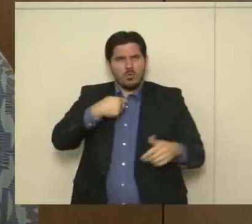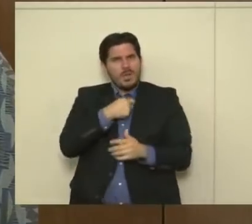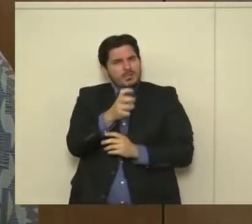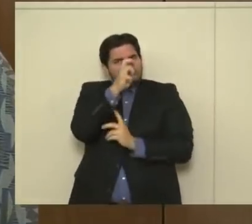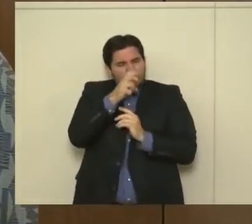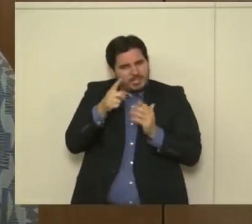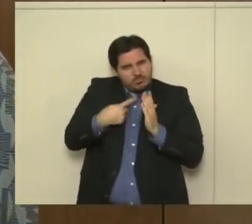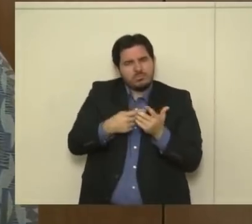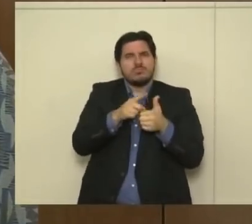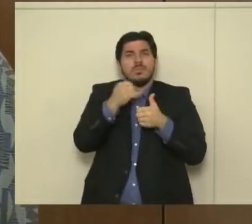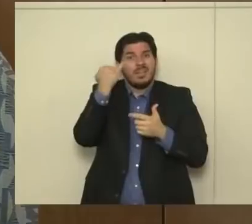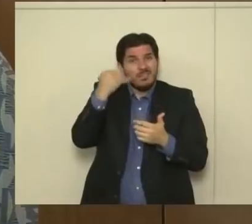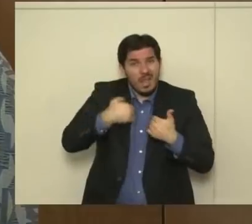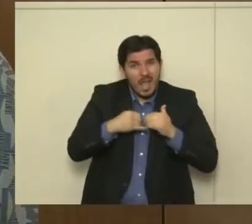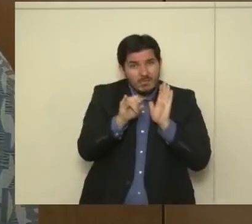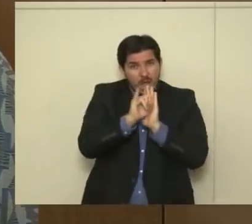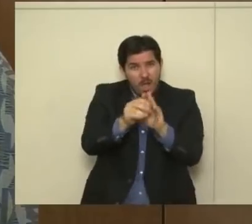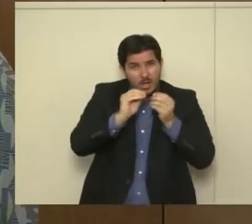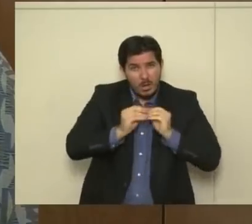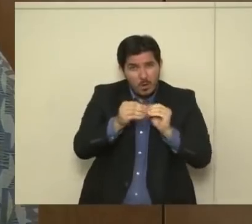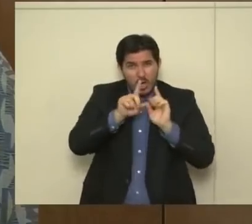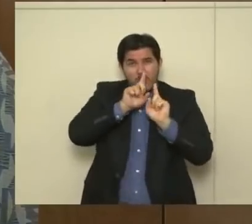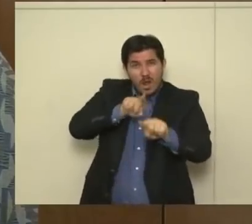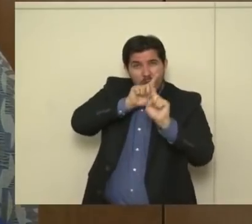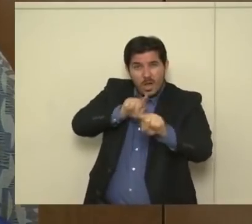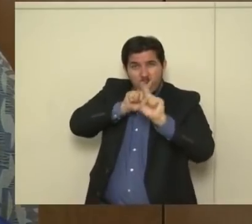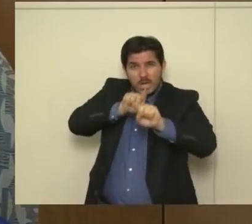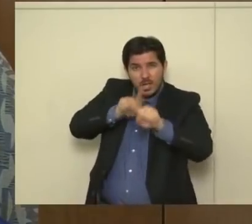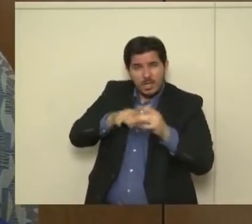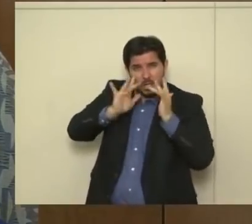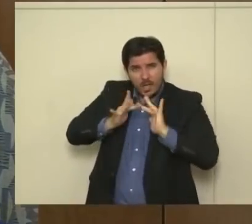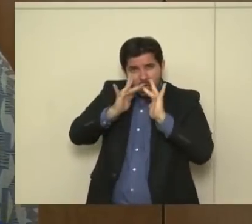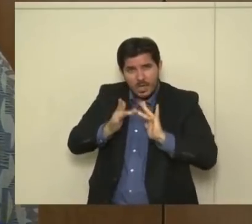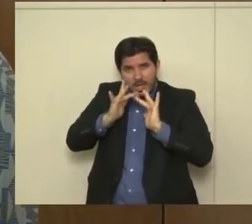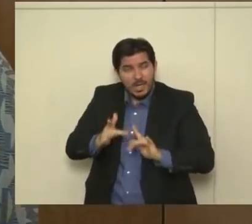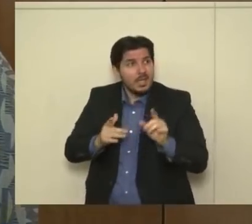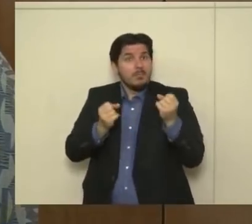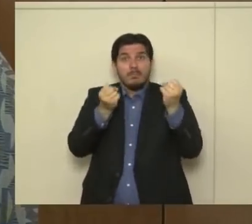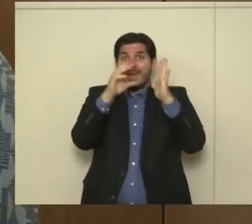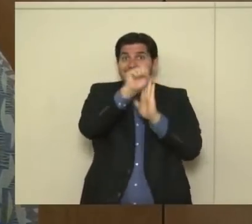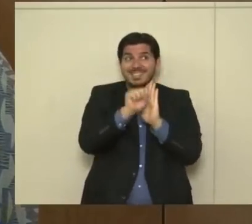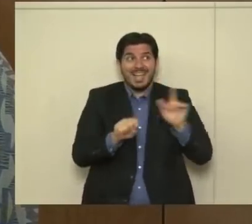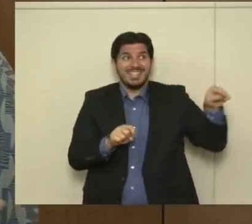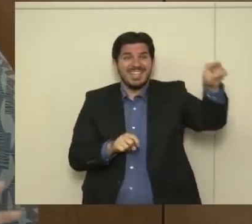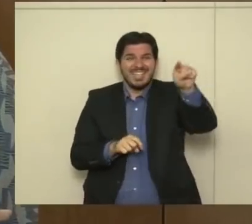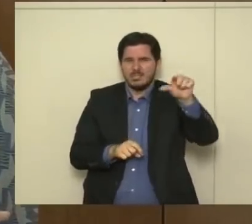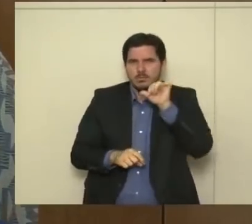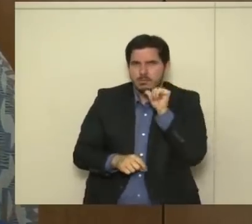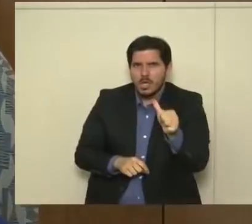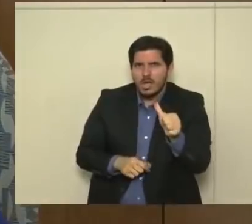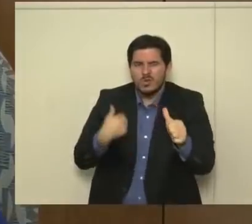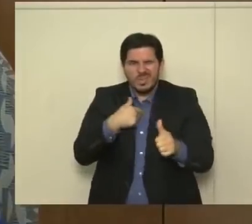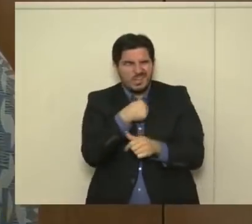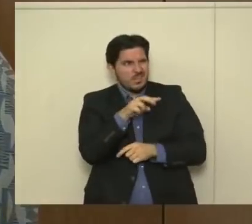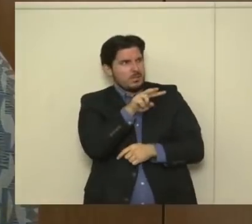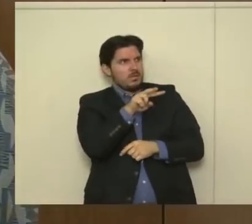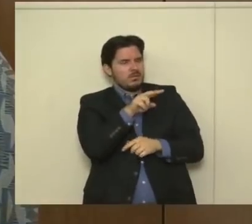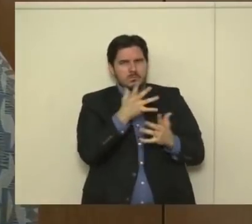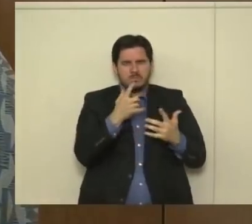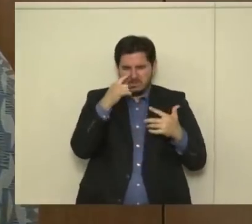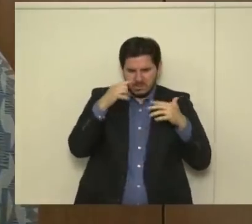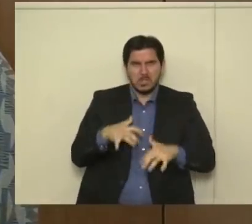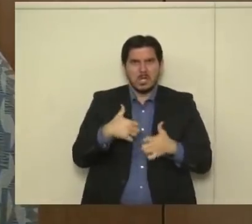information, having it all done electronically, being digitized, all of it. I mean, it's actually a little shocking to me, and that some states have very